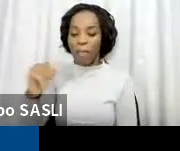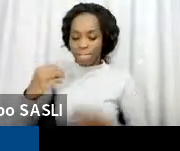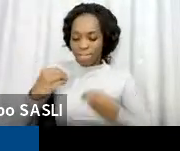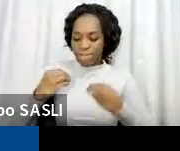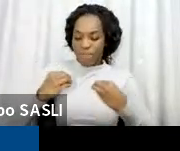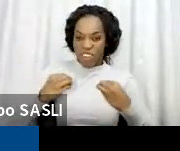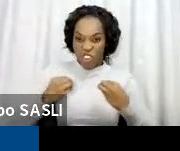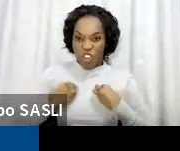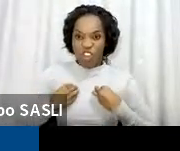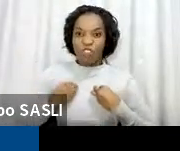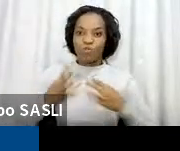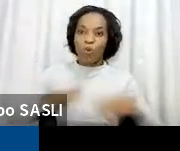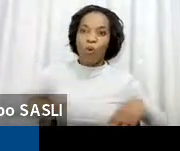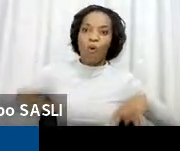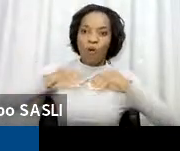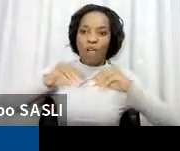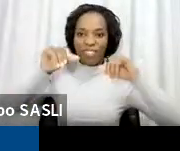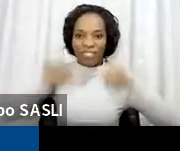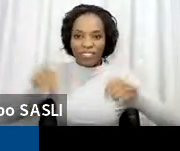in it. I thank you.